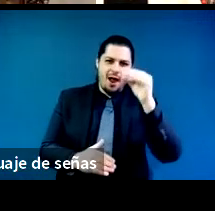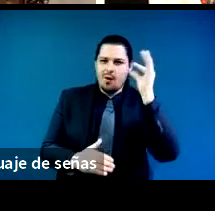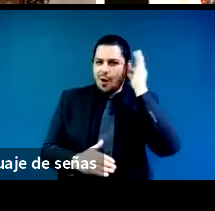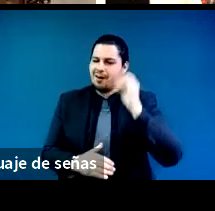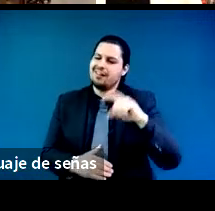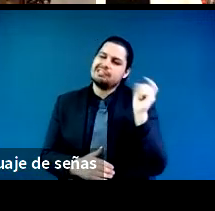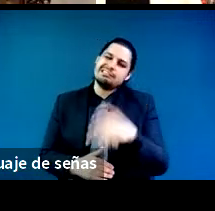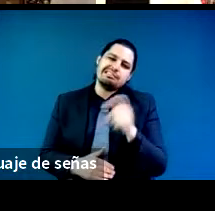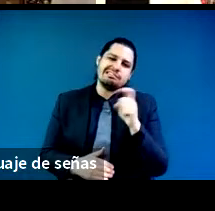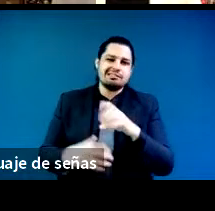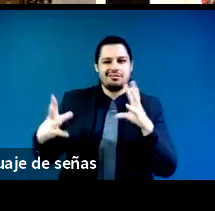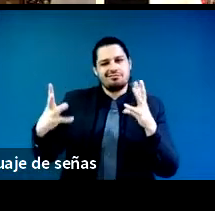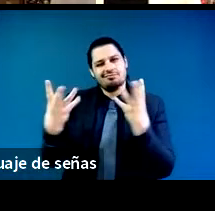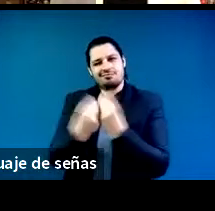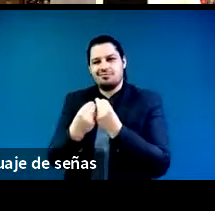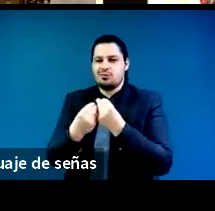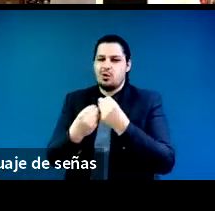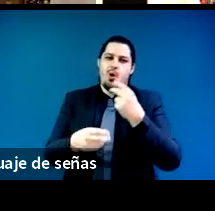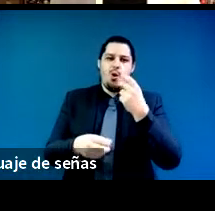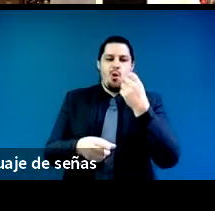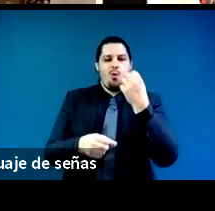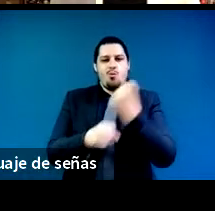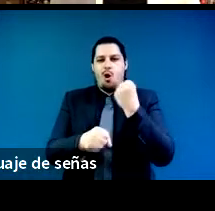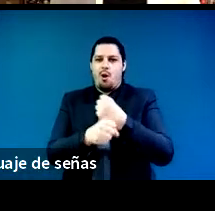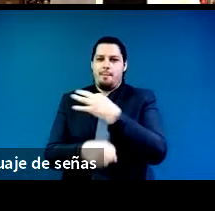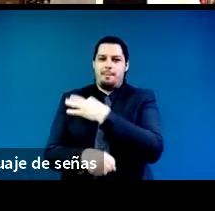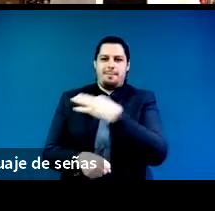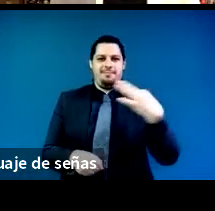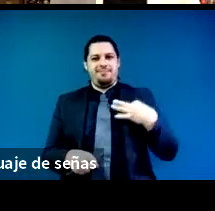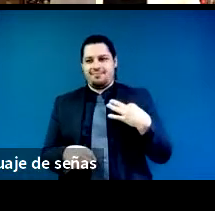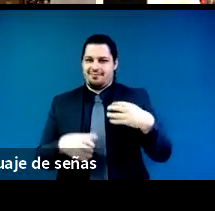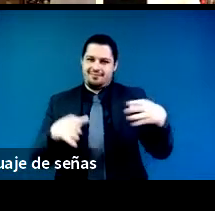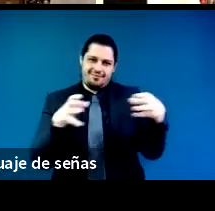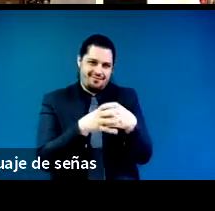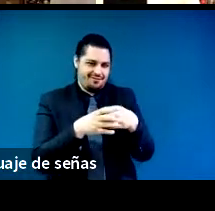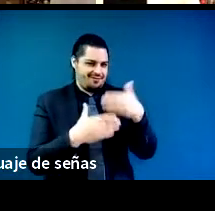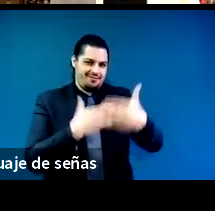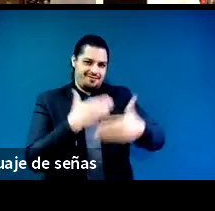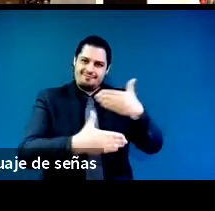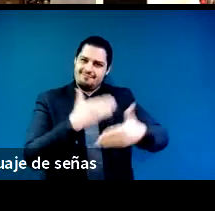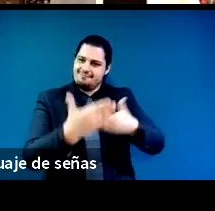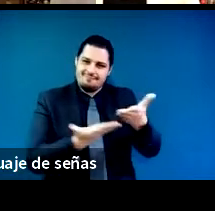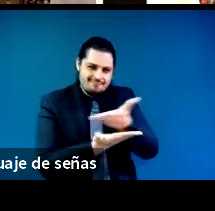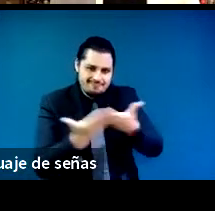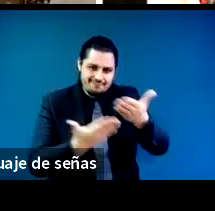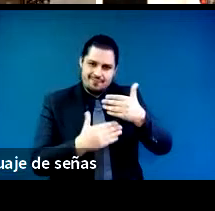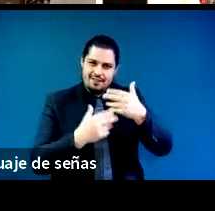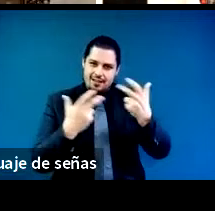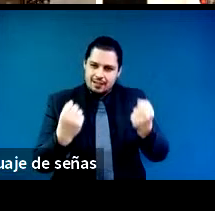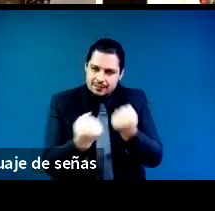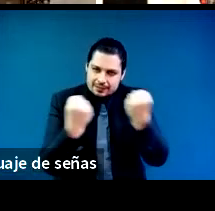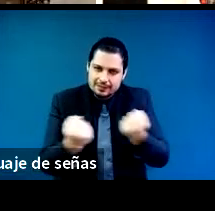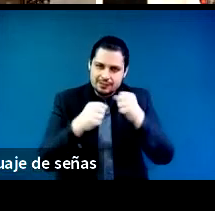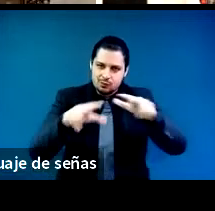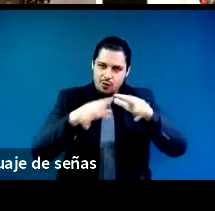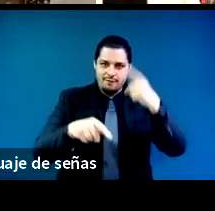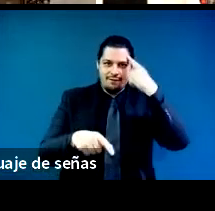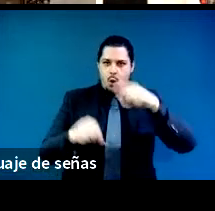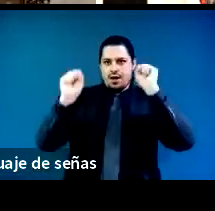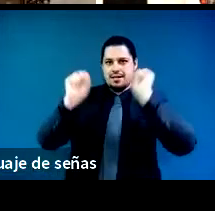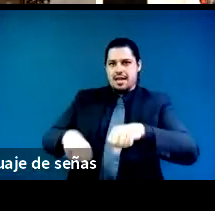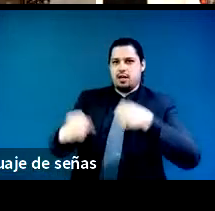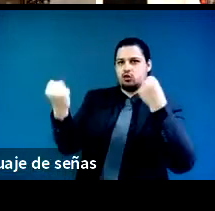violence. Thank you. Thank you so much. I would also like to know what Anita has to say about this.